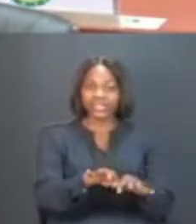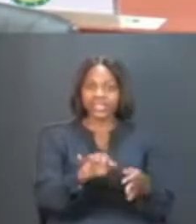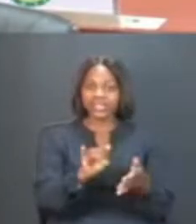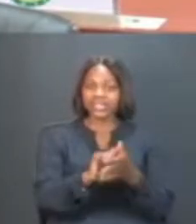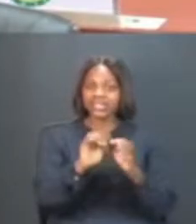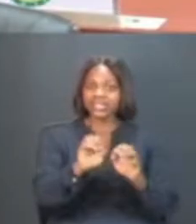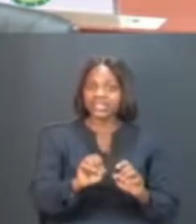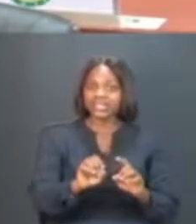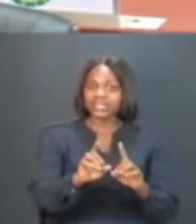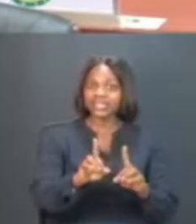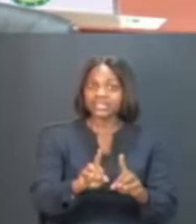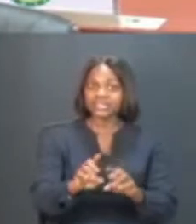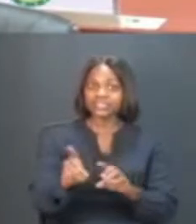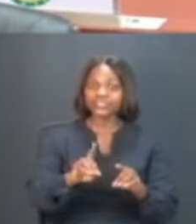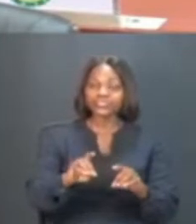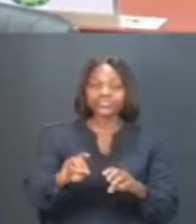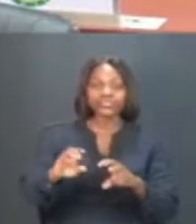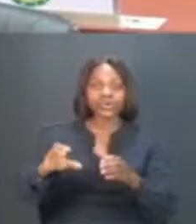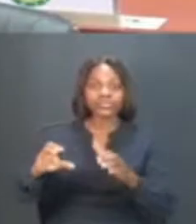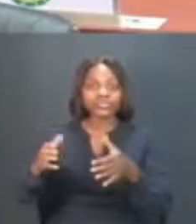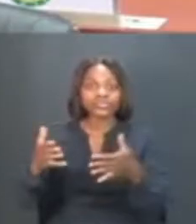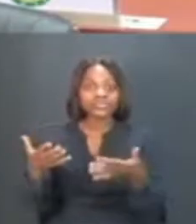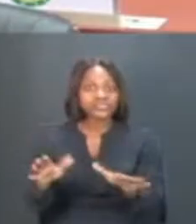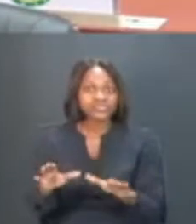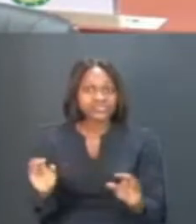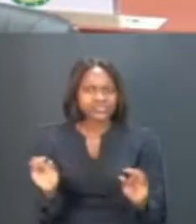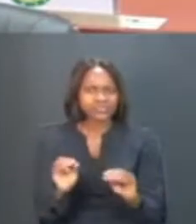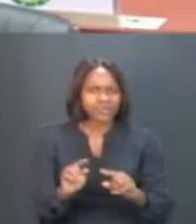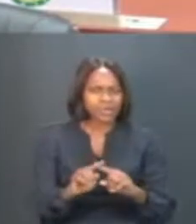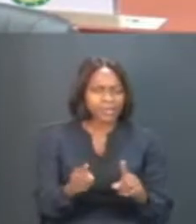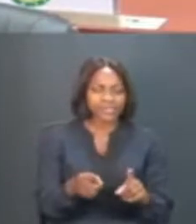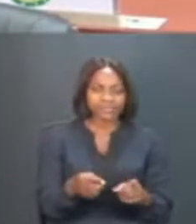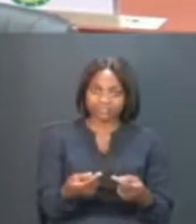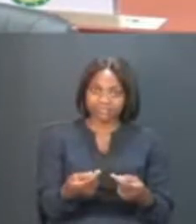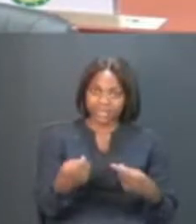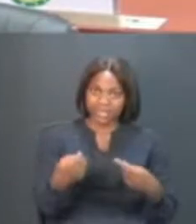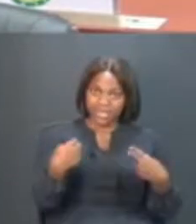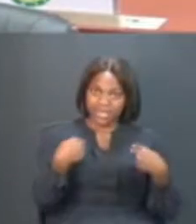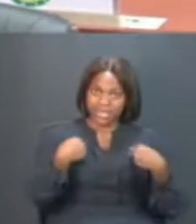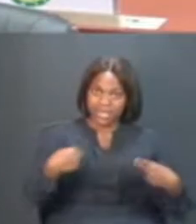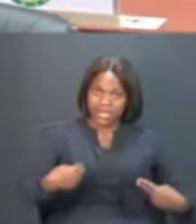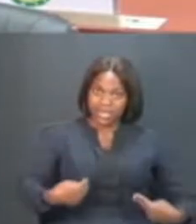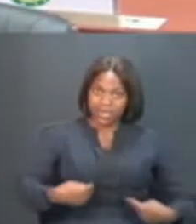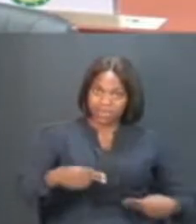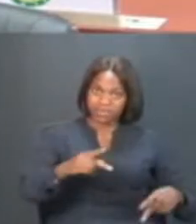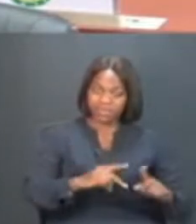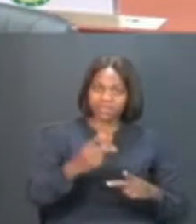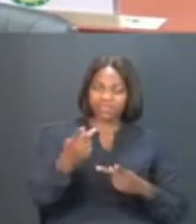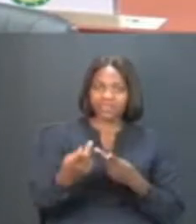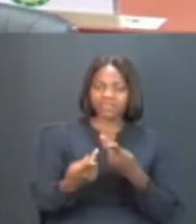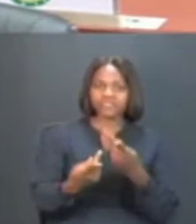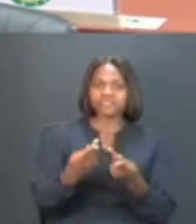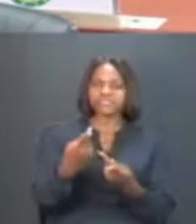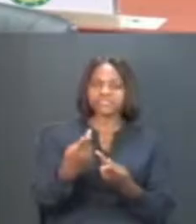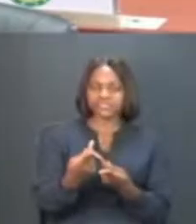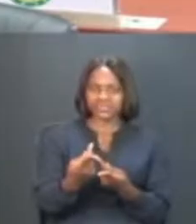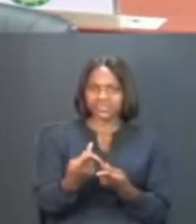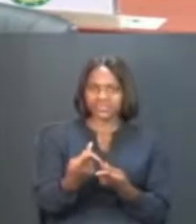communities, for instance, where health personnel visit, but even in the